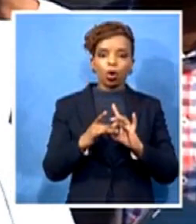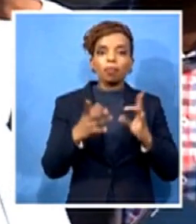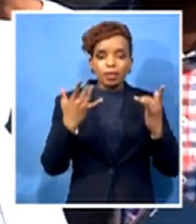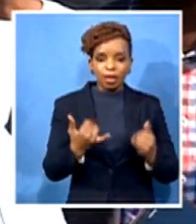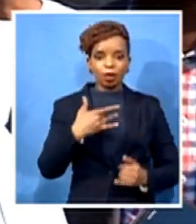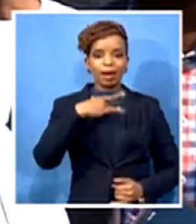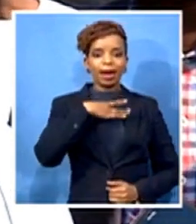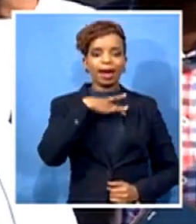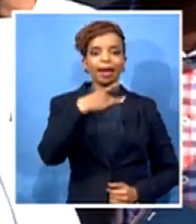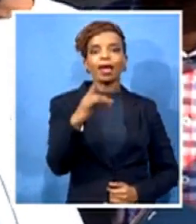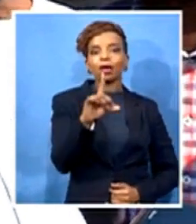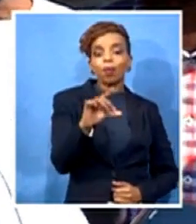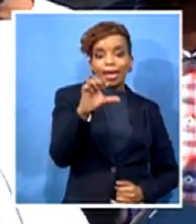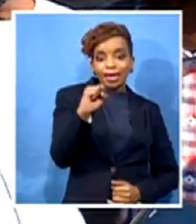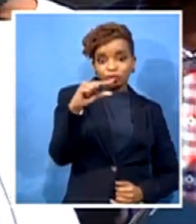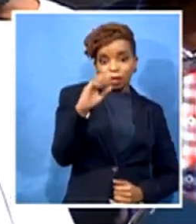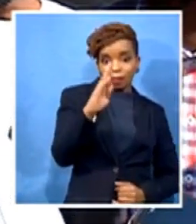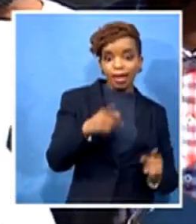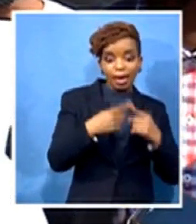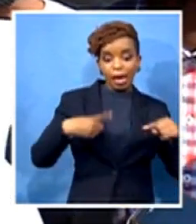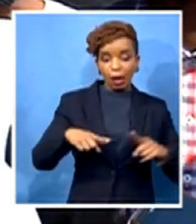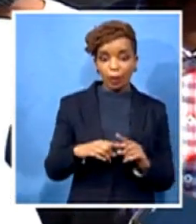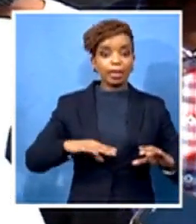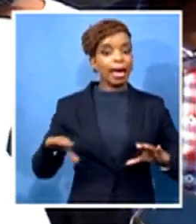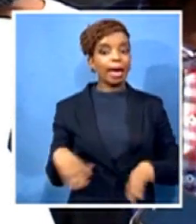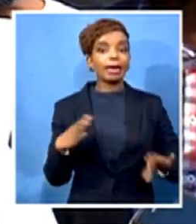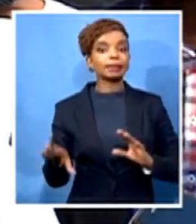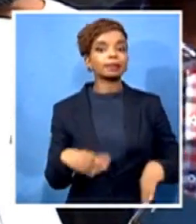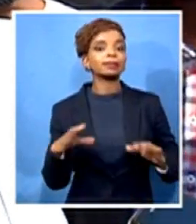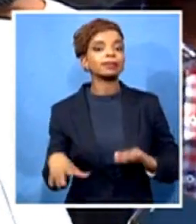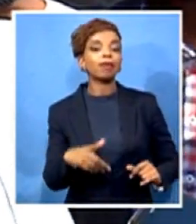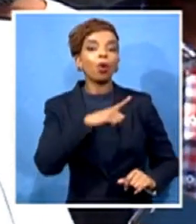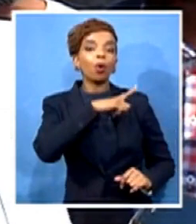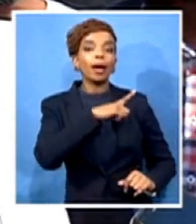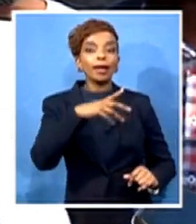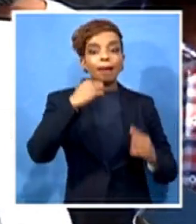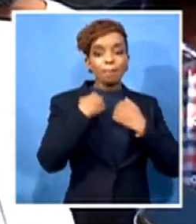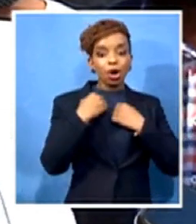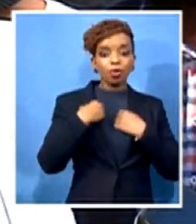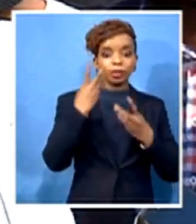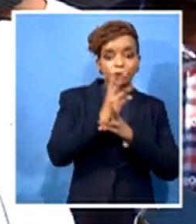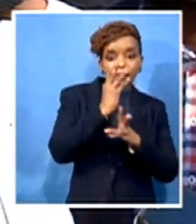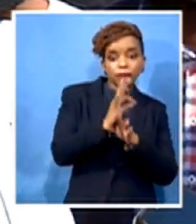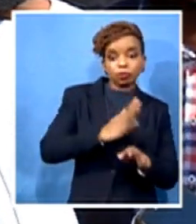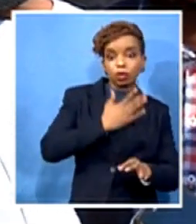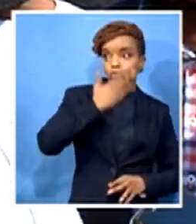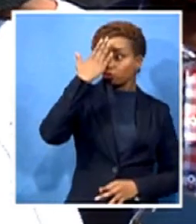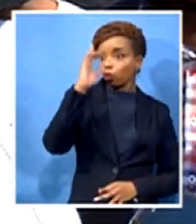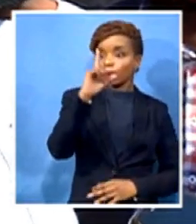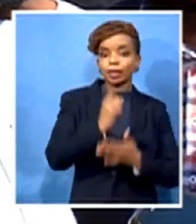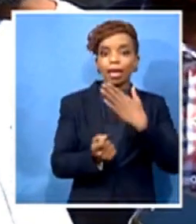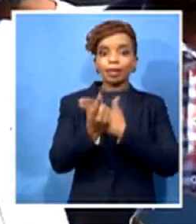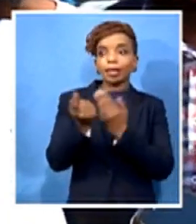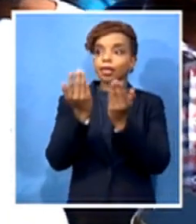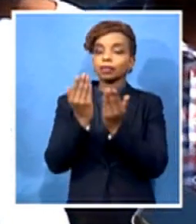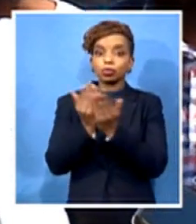seen. Parents want to know what is happening at school and all other things. You are right, we'll intensify our communication so